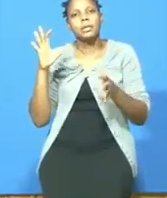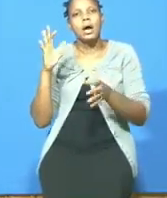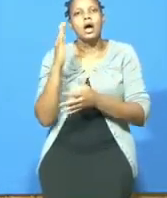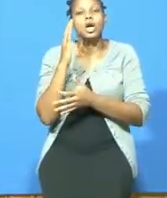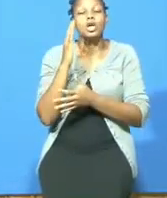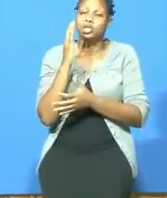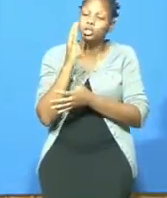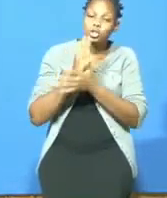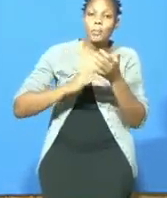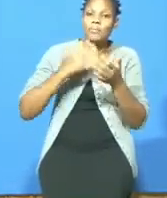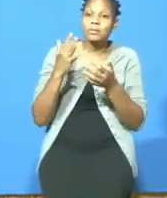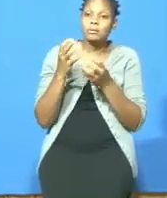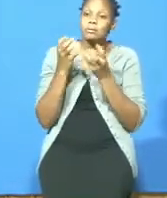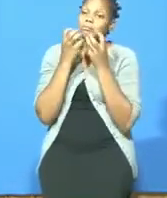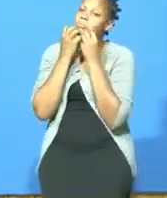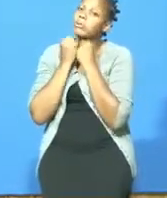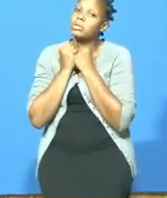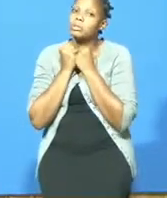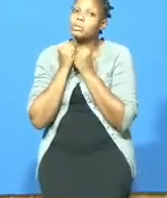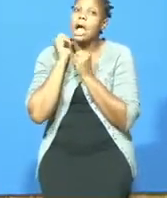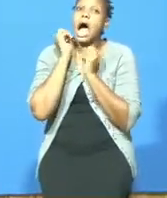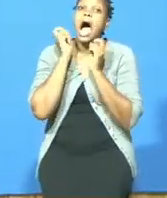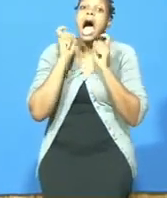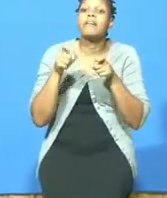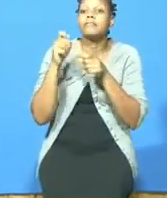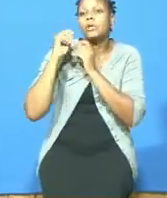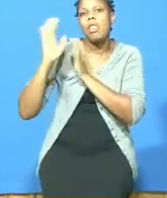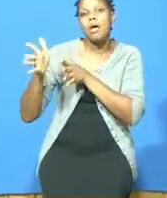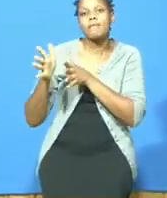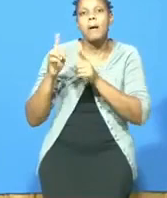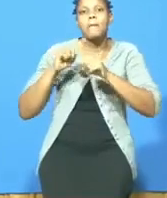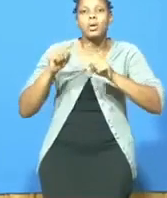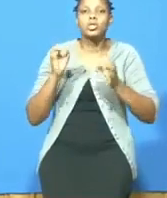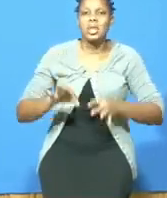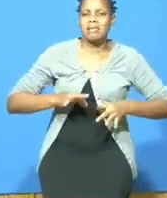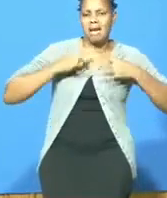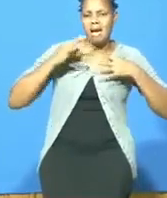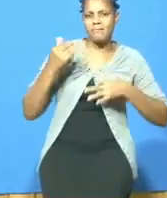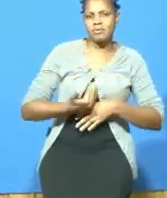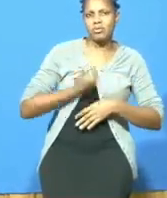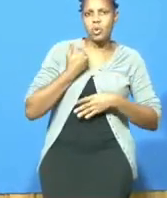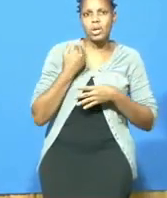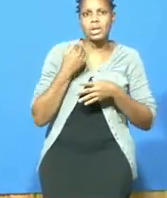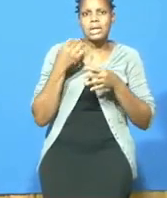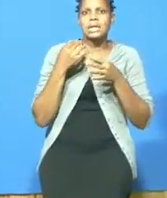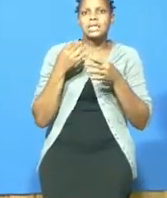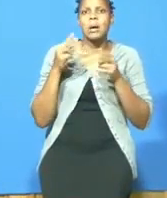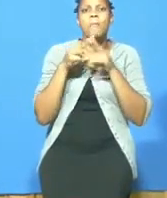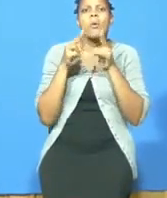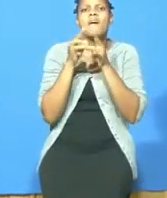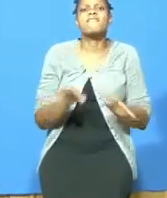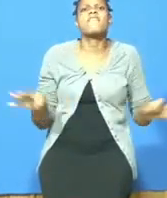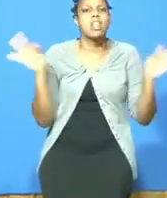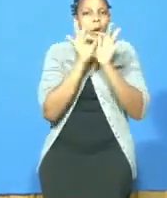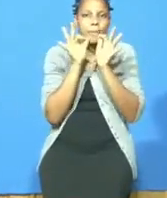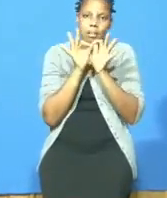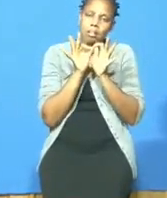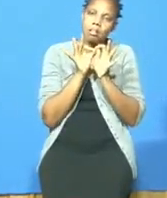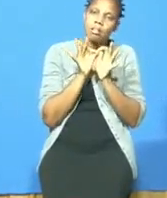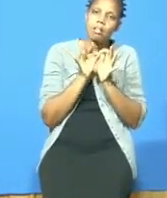things that you love. But your life, your soul's salvation is more meaningful.